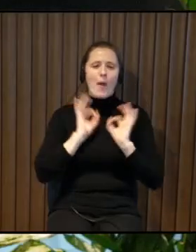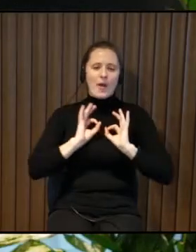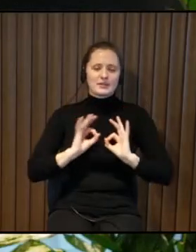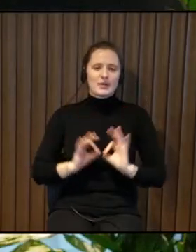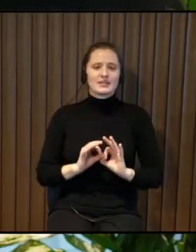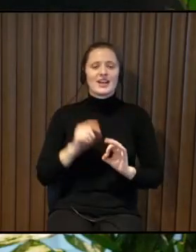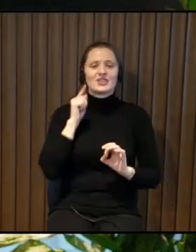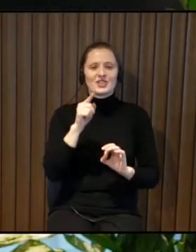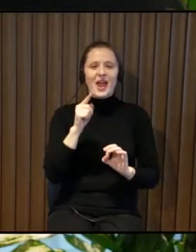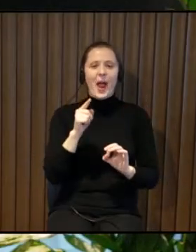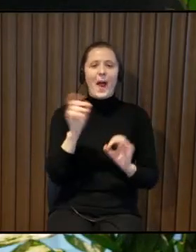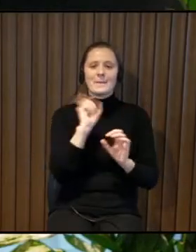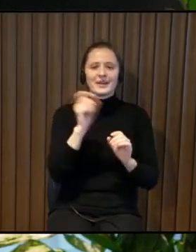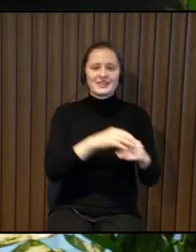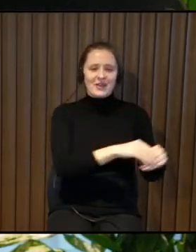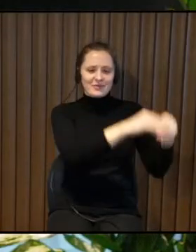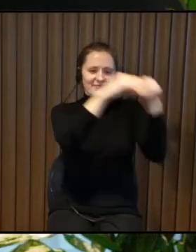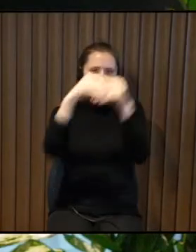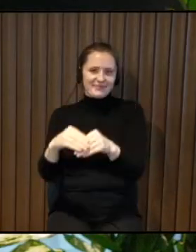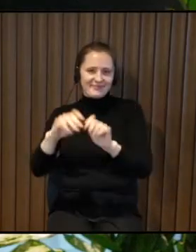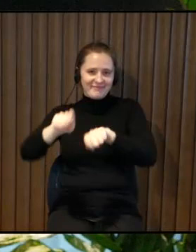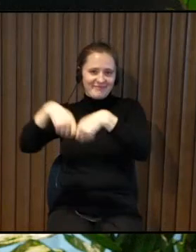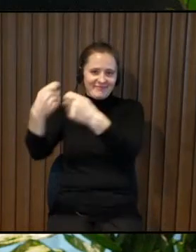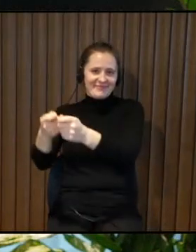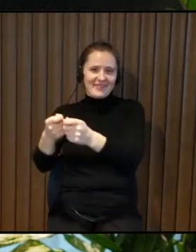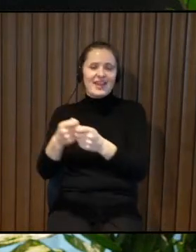the reports and coming up with their opinion.